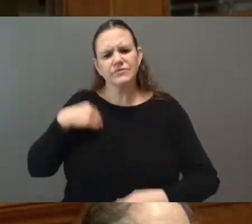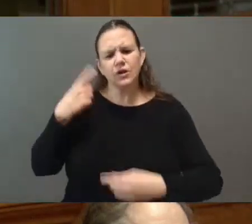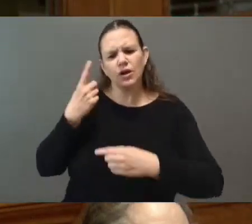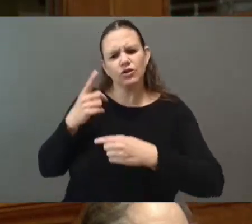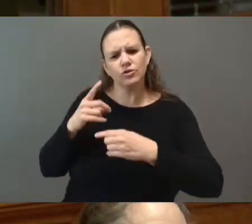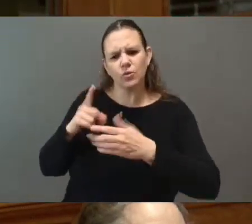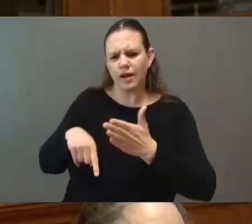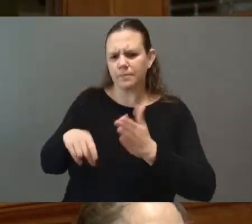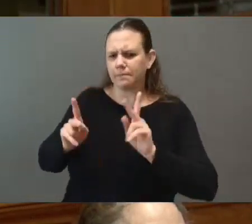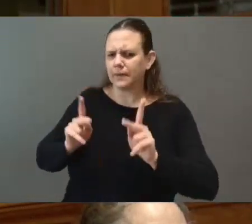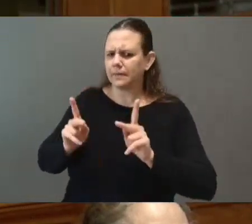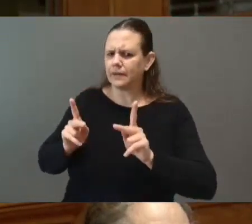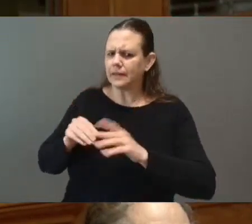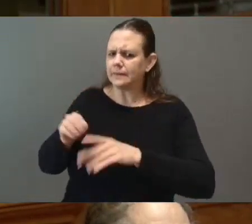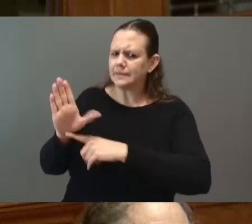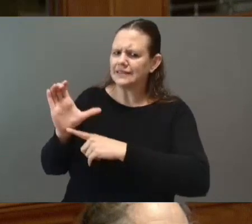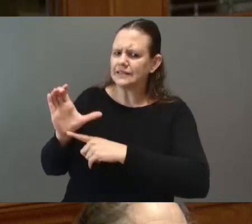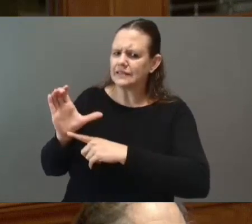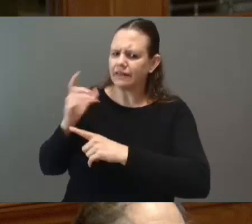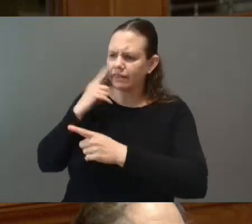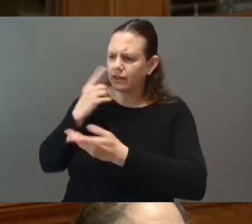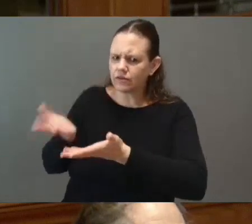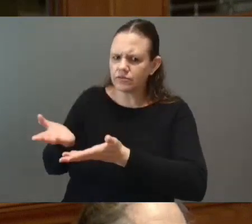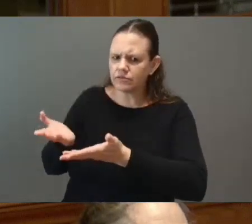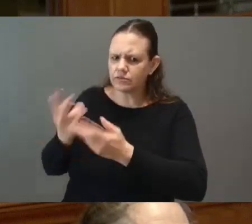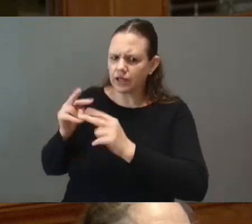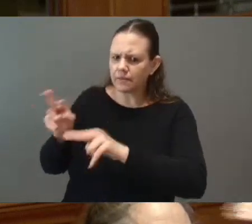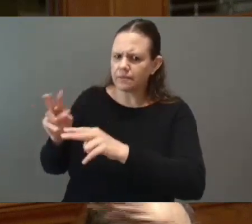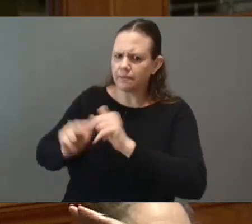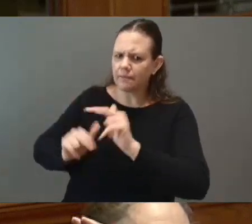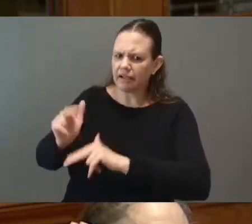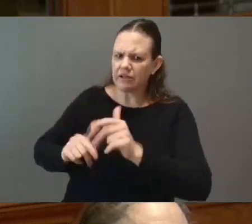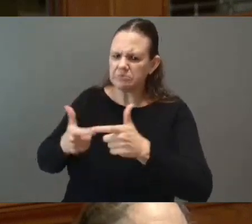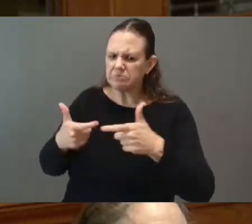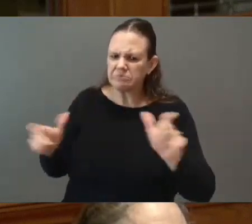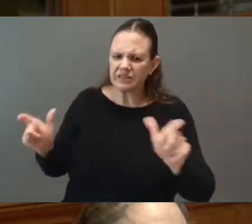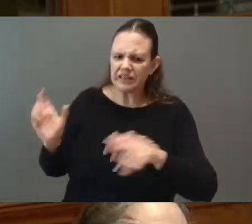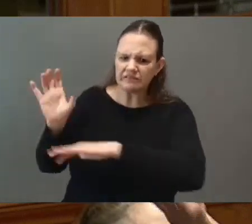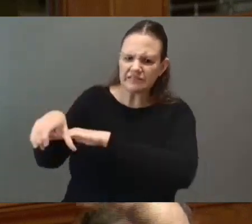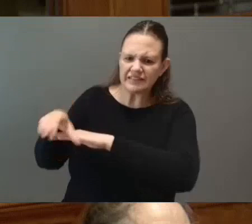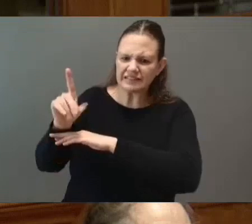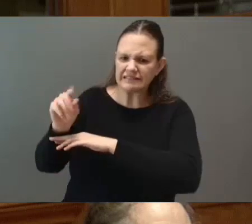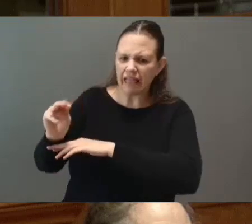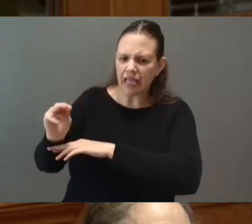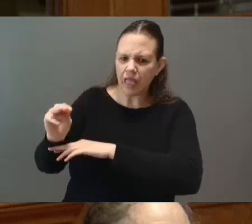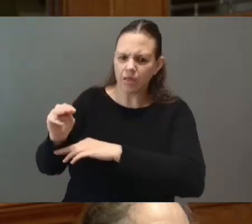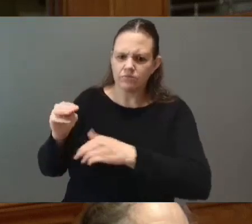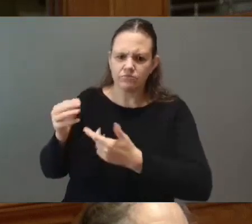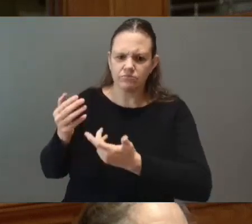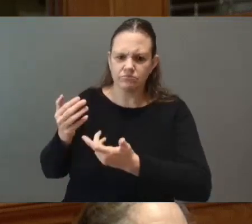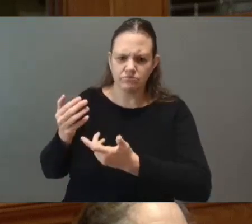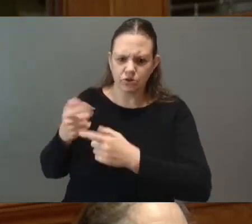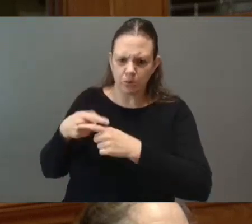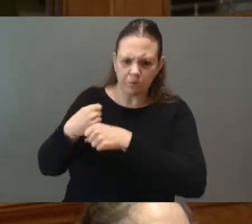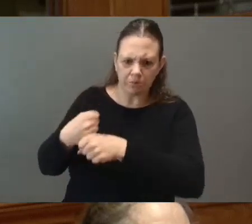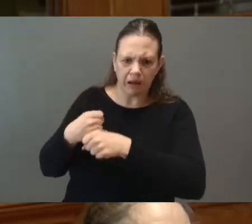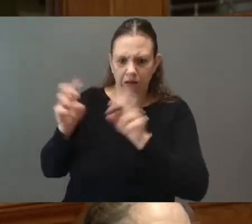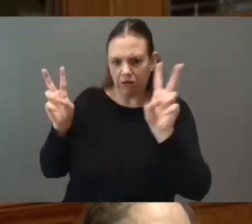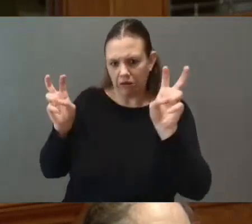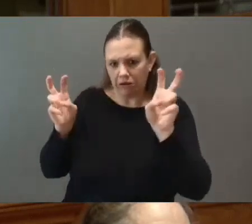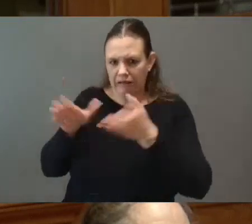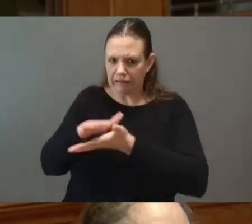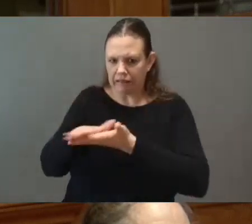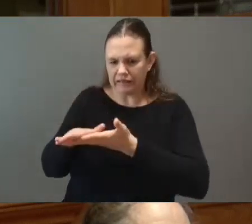to provide so-called clean electricity that is really destined to prop up the fossil fuel industry in